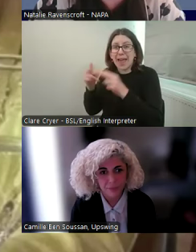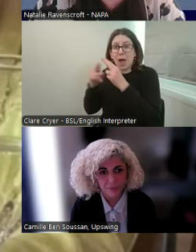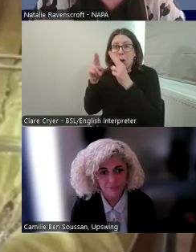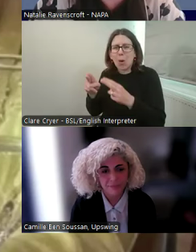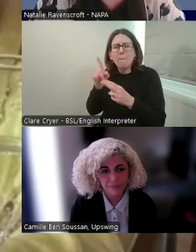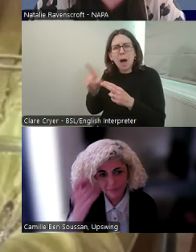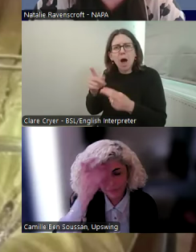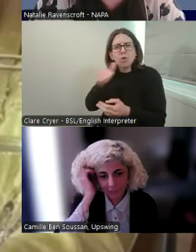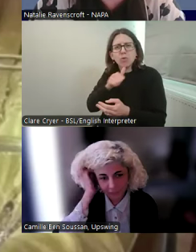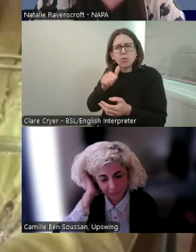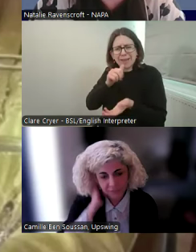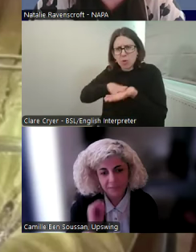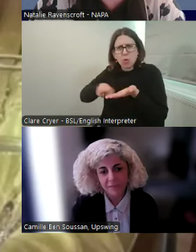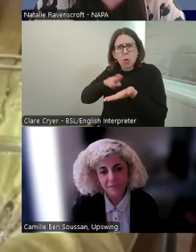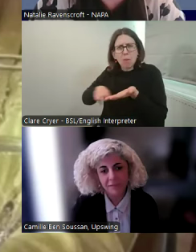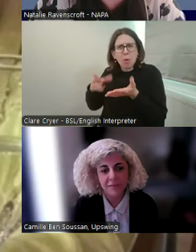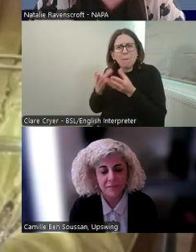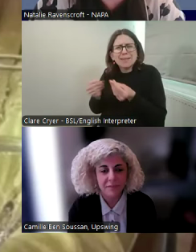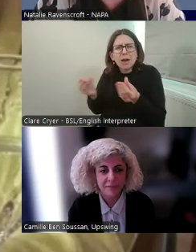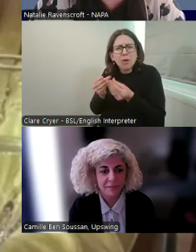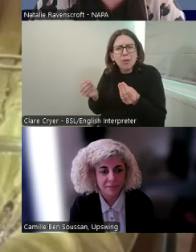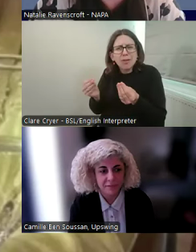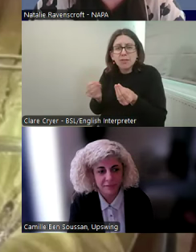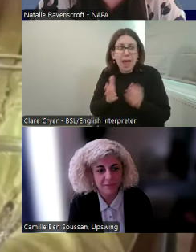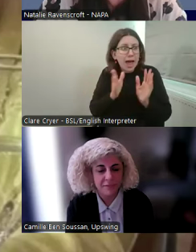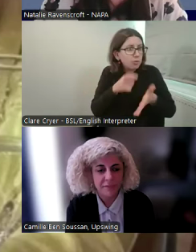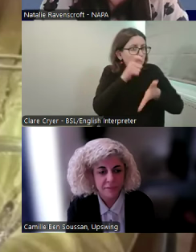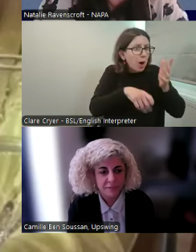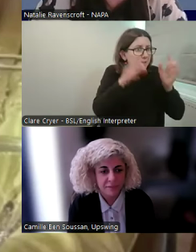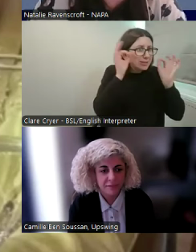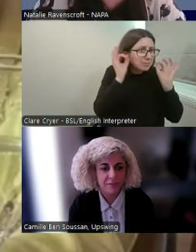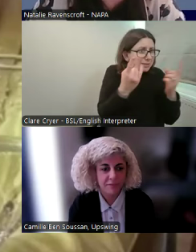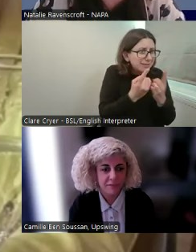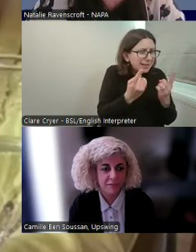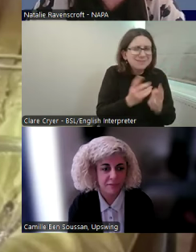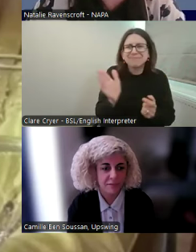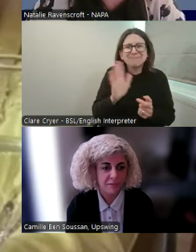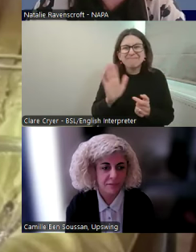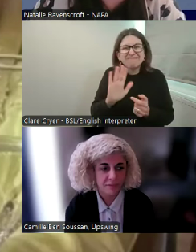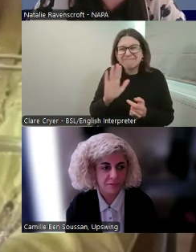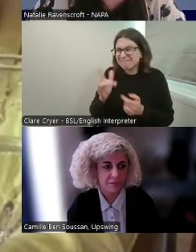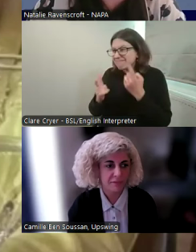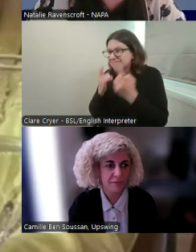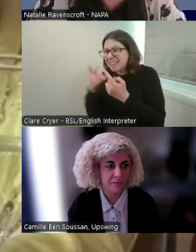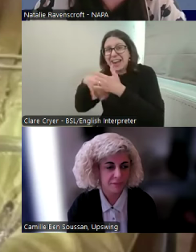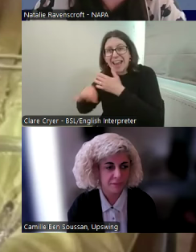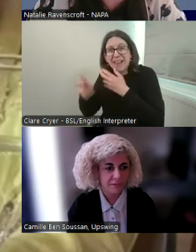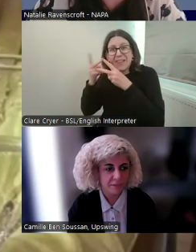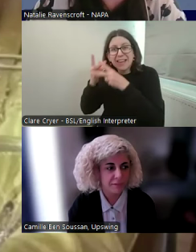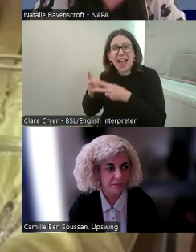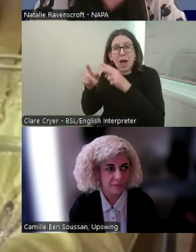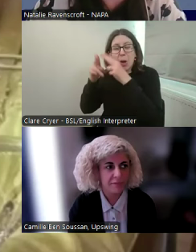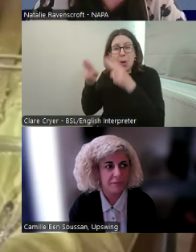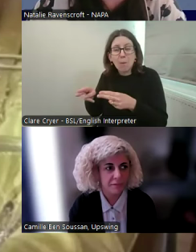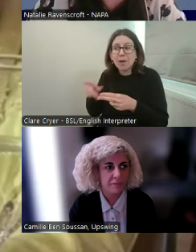so not having to get specialist materials. They're in the moment, non-verbal and portable, so they can work with people